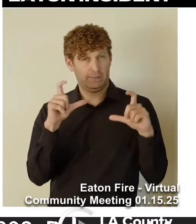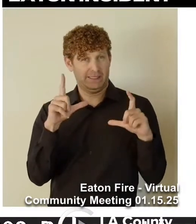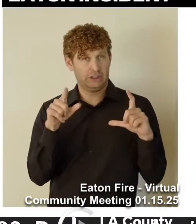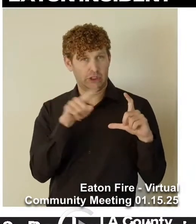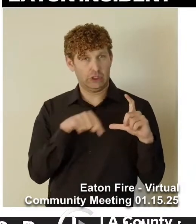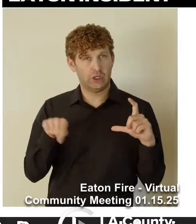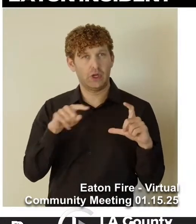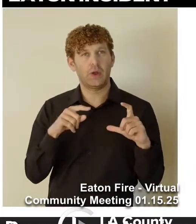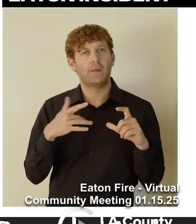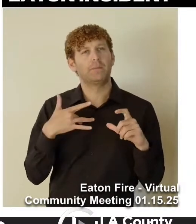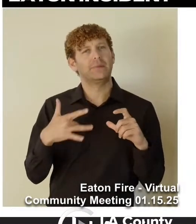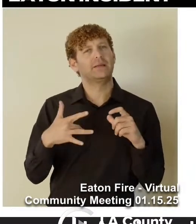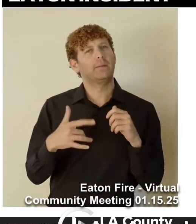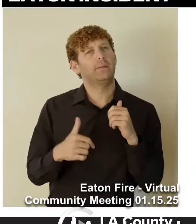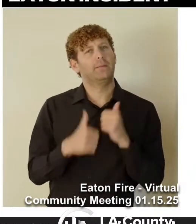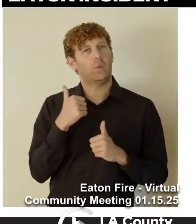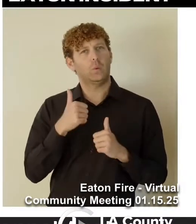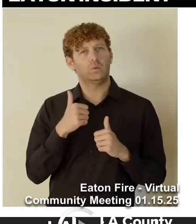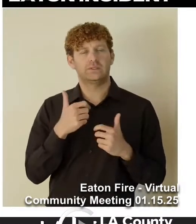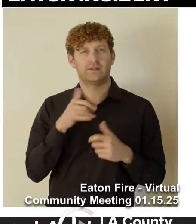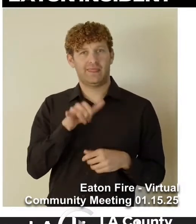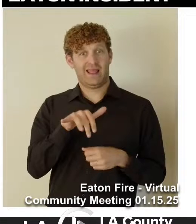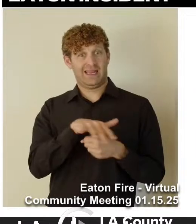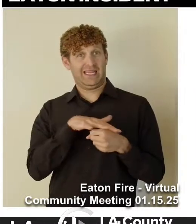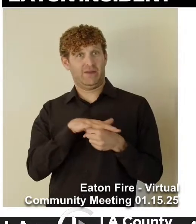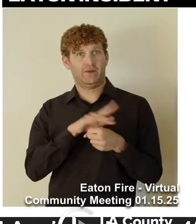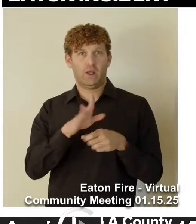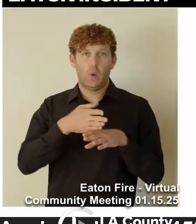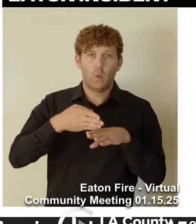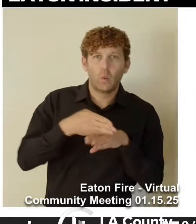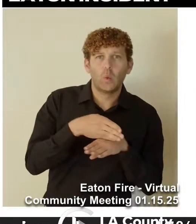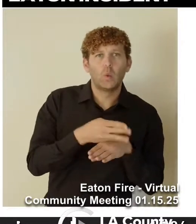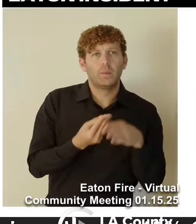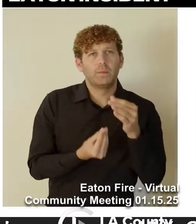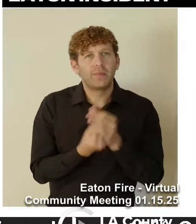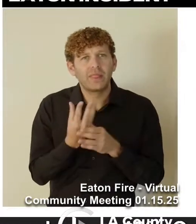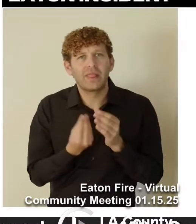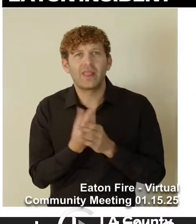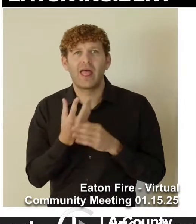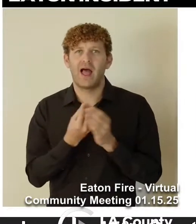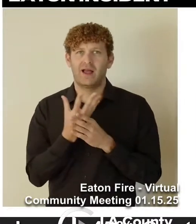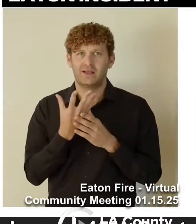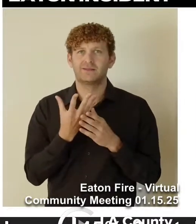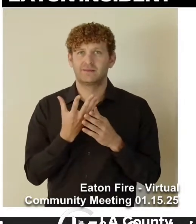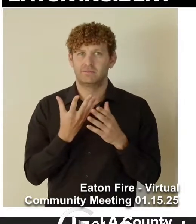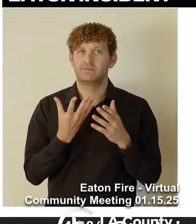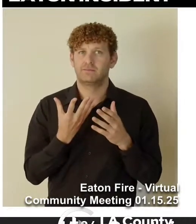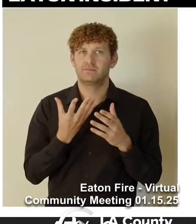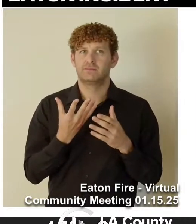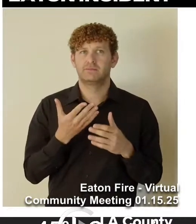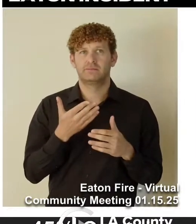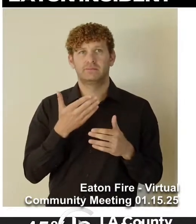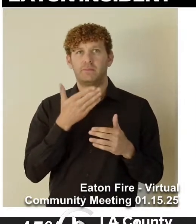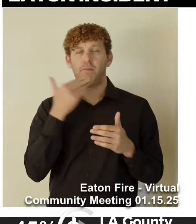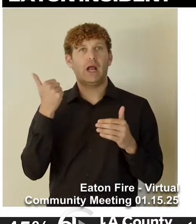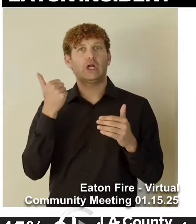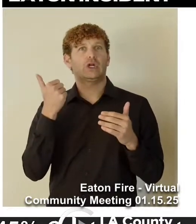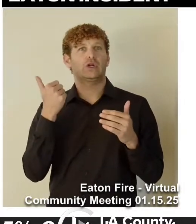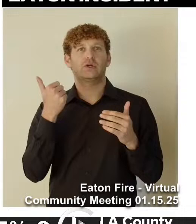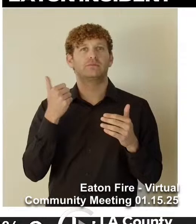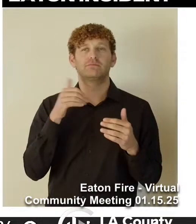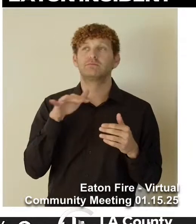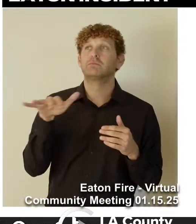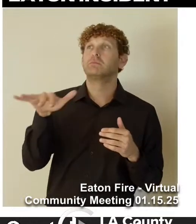the most fuel because that's where the most water ends up. So plants grow there better than they do along the ridge tops. Down